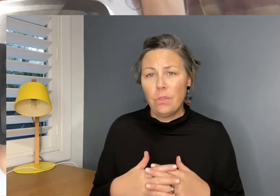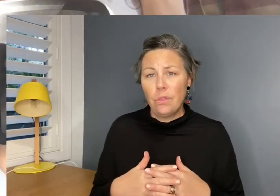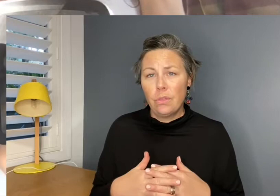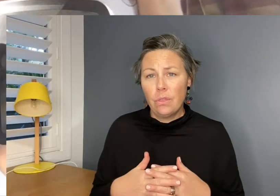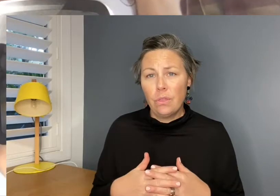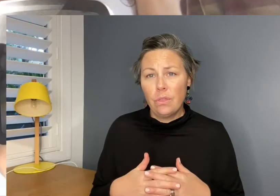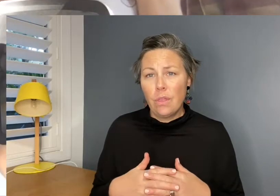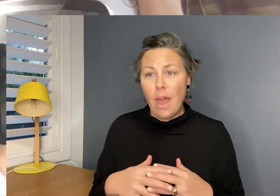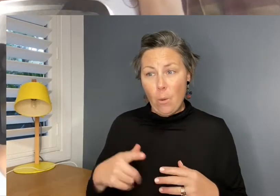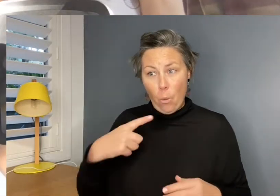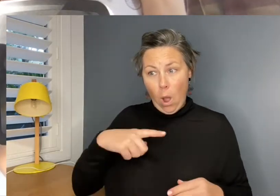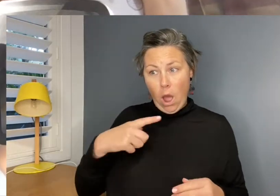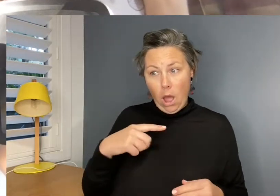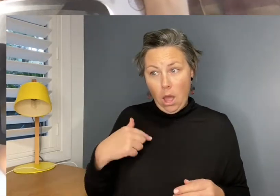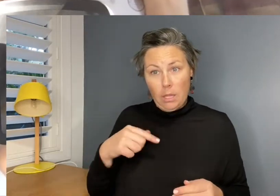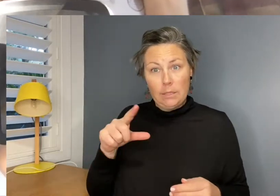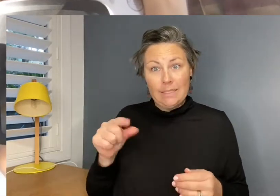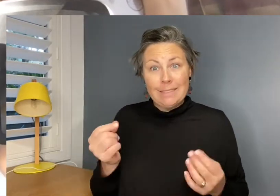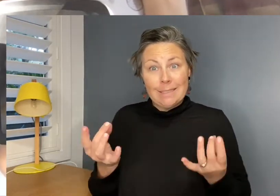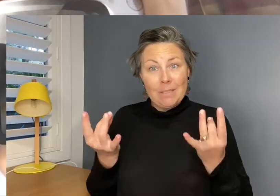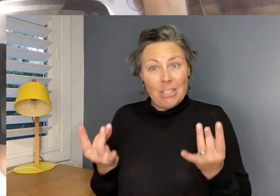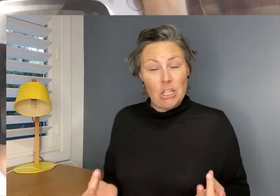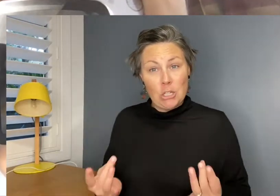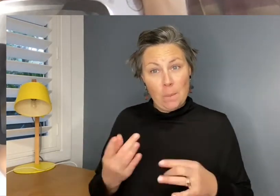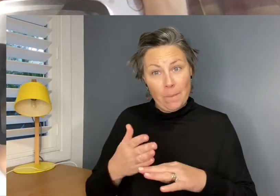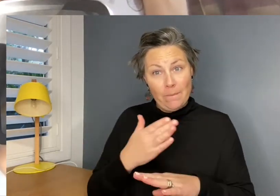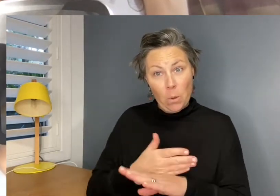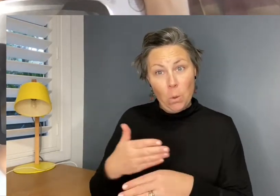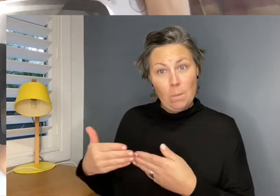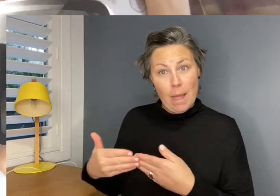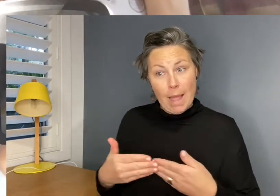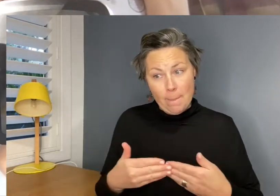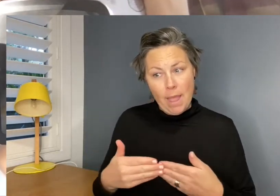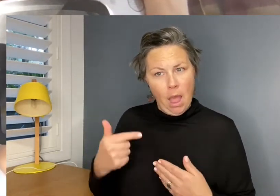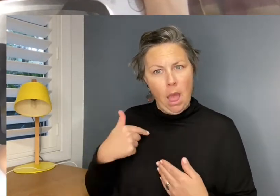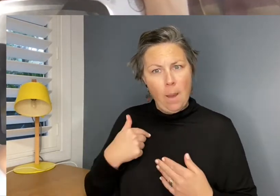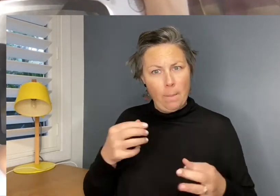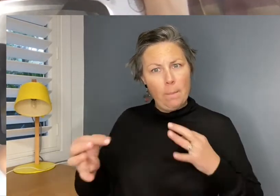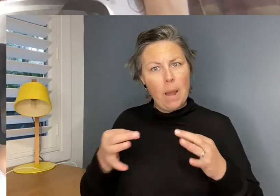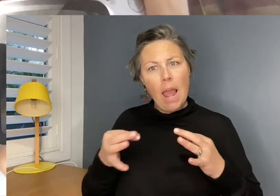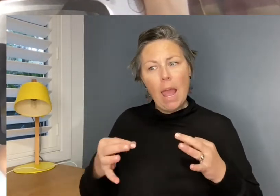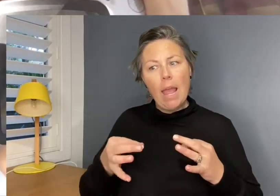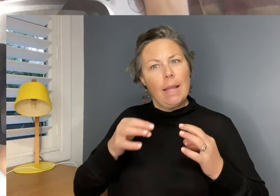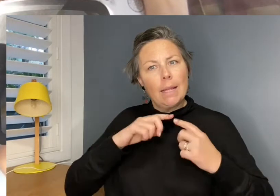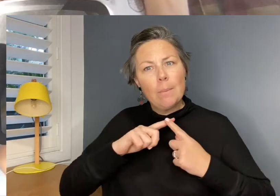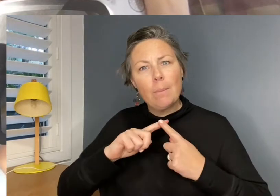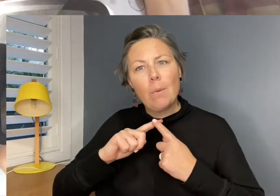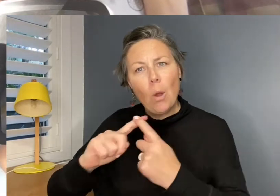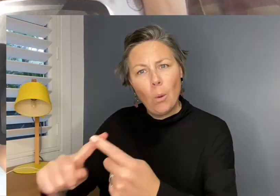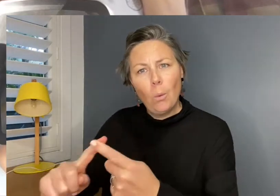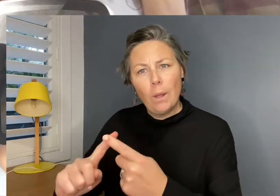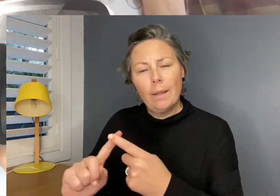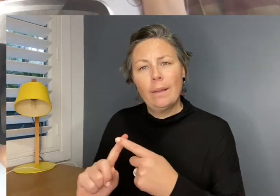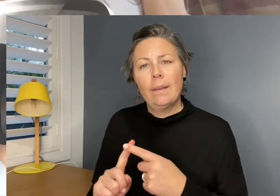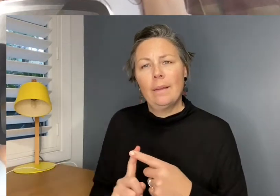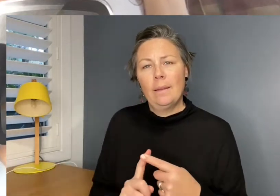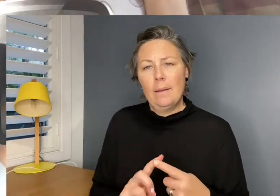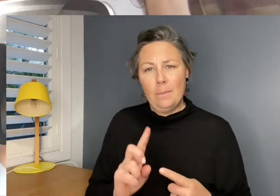before having the baby was to continue that practice throughout the newborn stage. But I just forgot